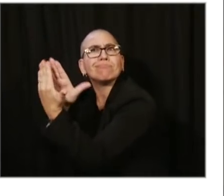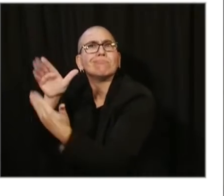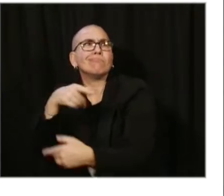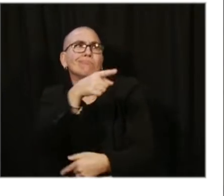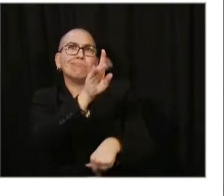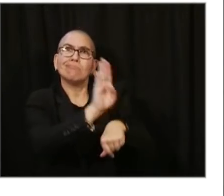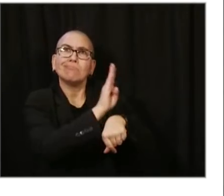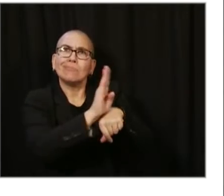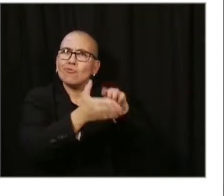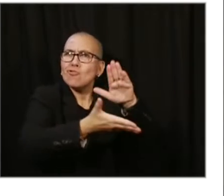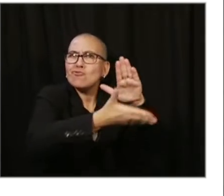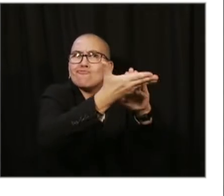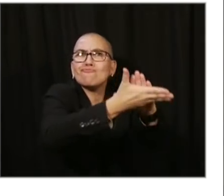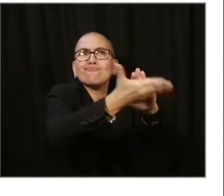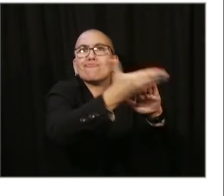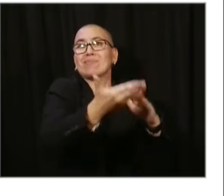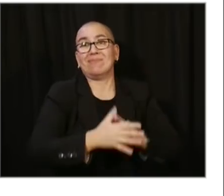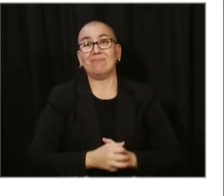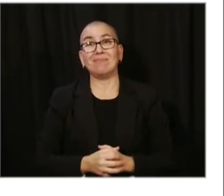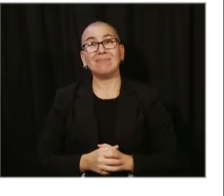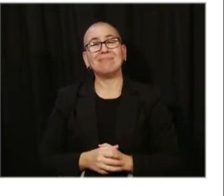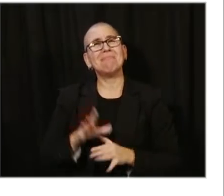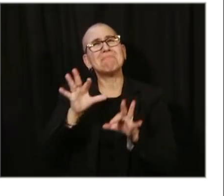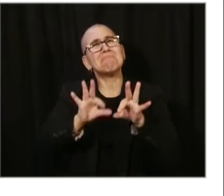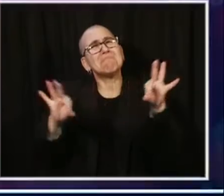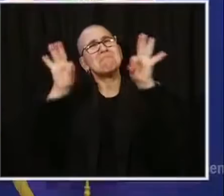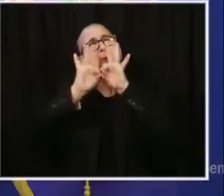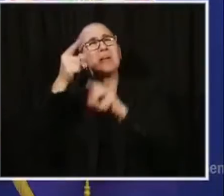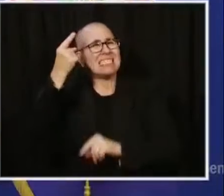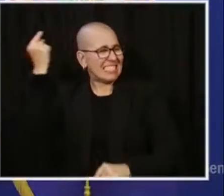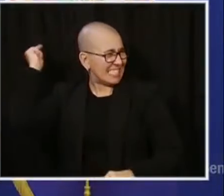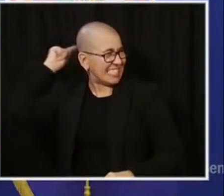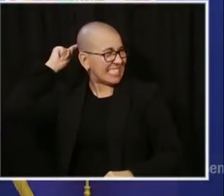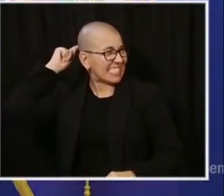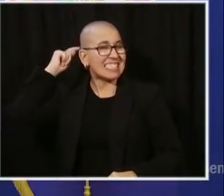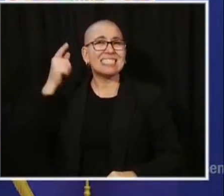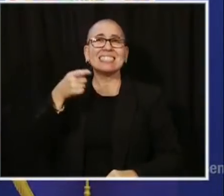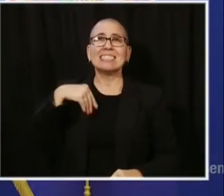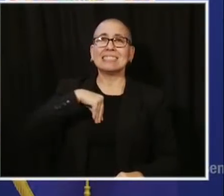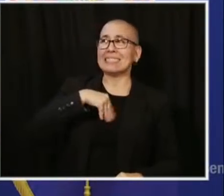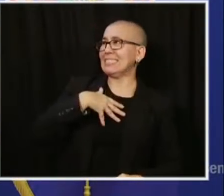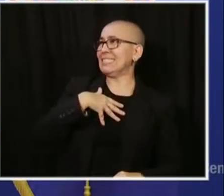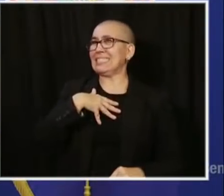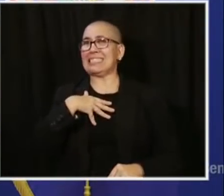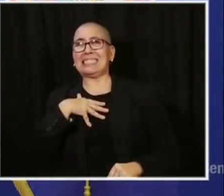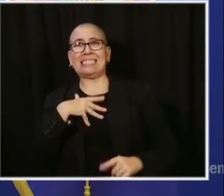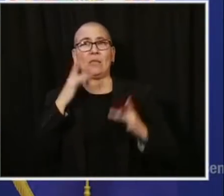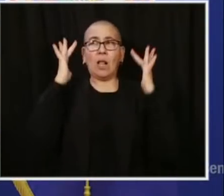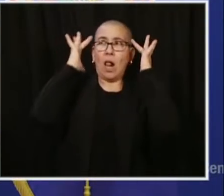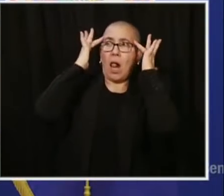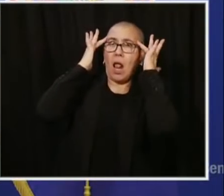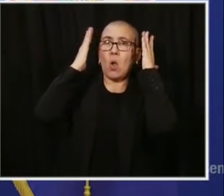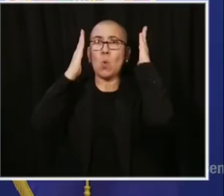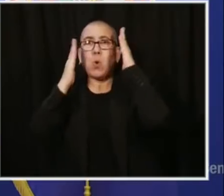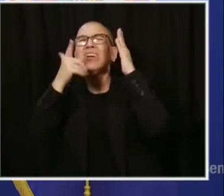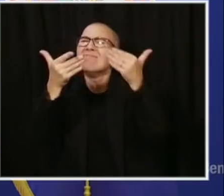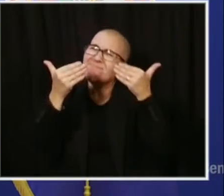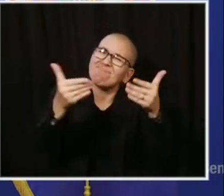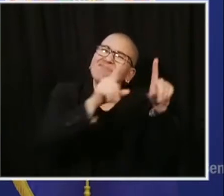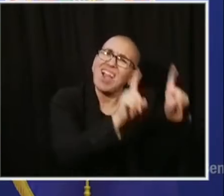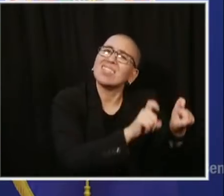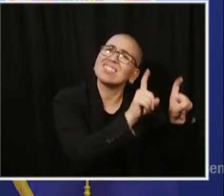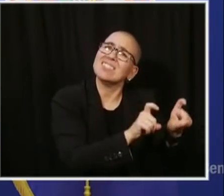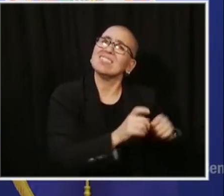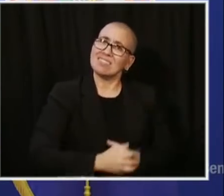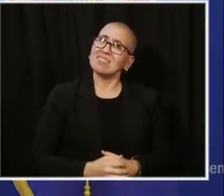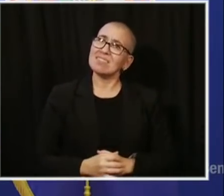things in mind, get tested if you think you need it, and let's beat this thing. So I'm going to bring up Dr. Morris